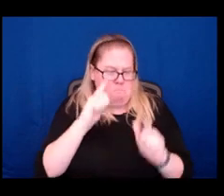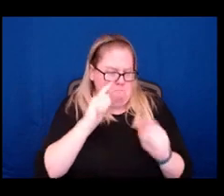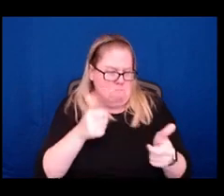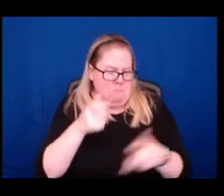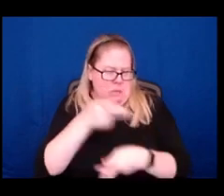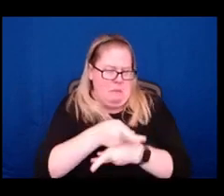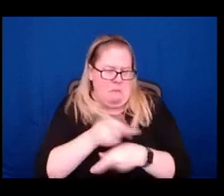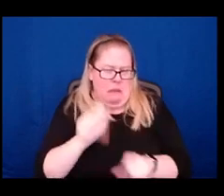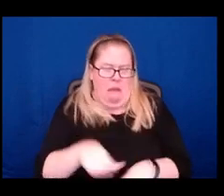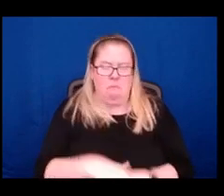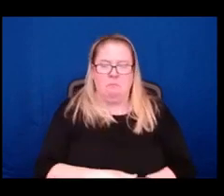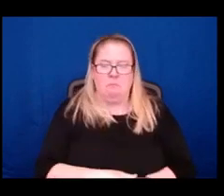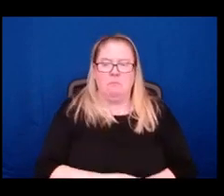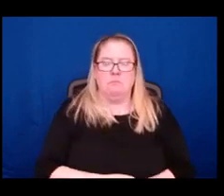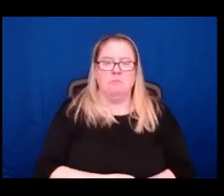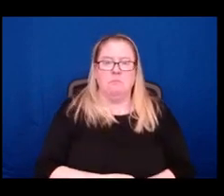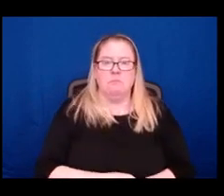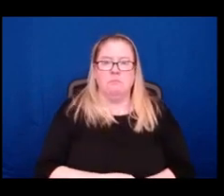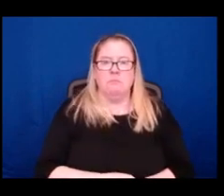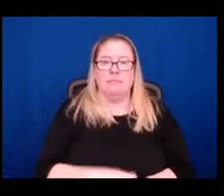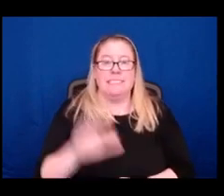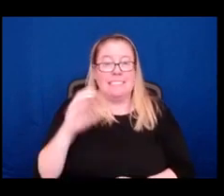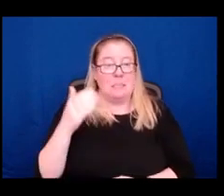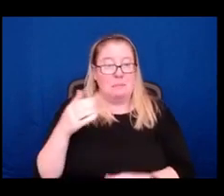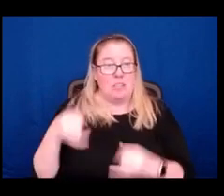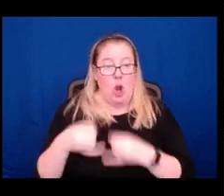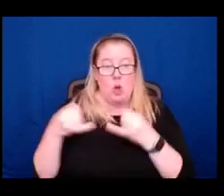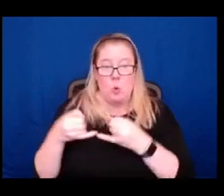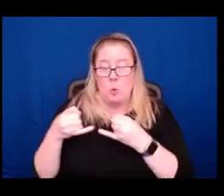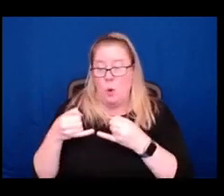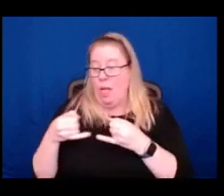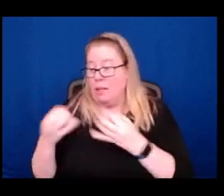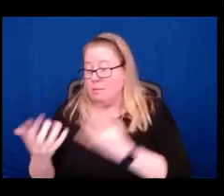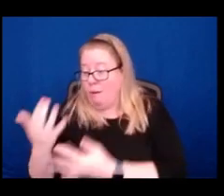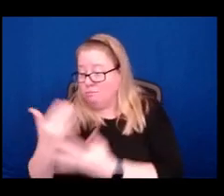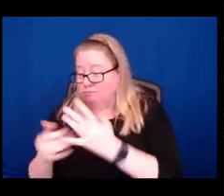Looks like our noodles are doing great over here.